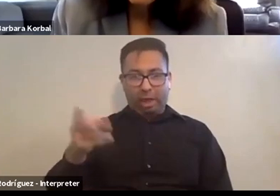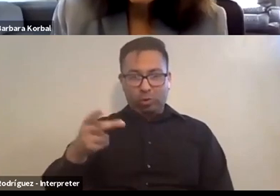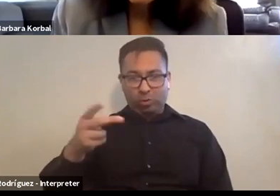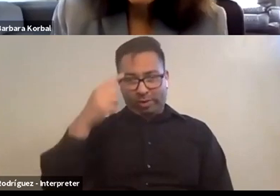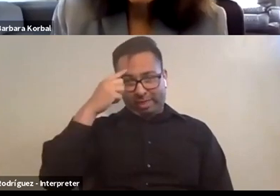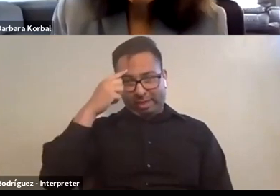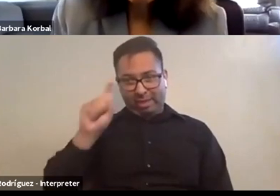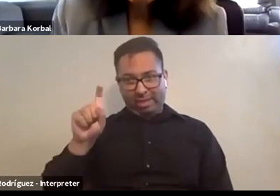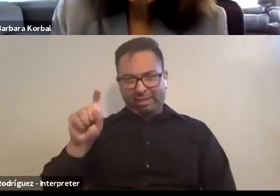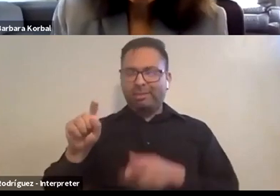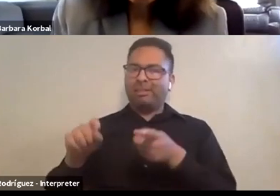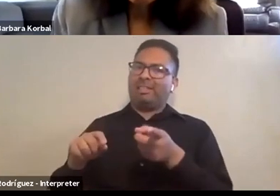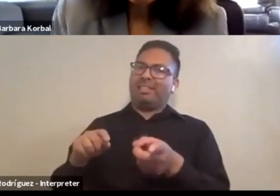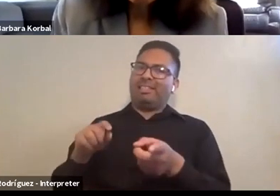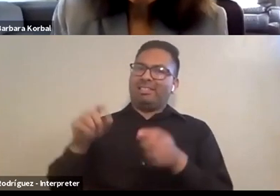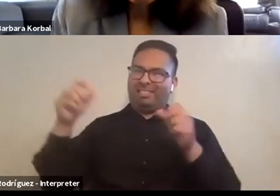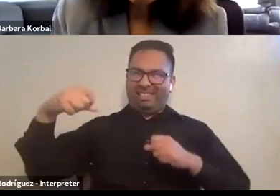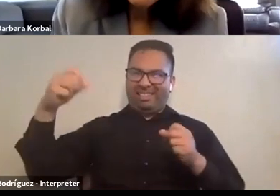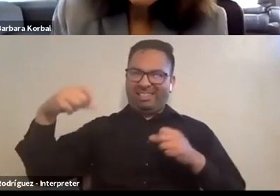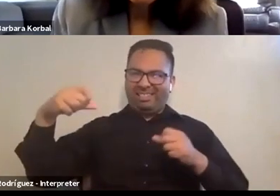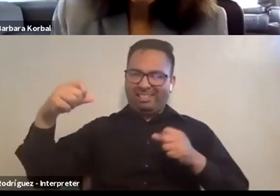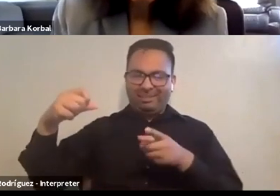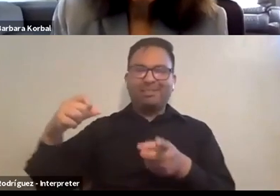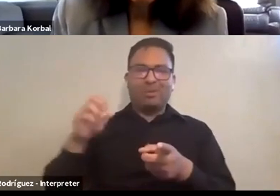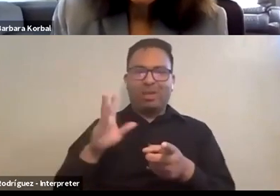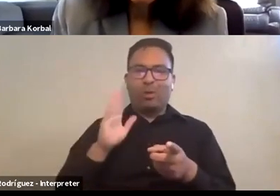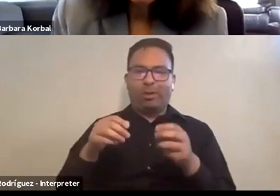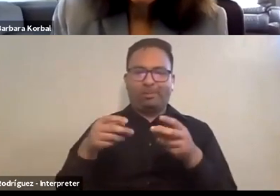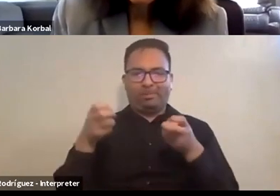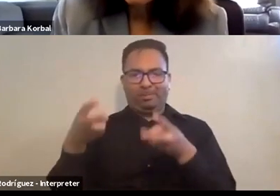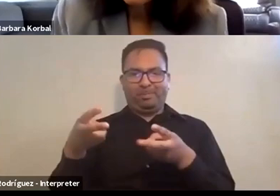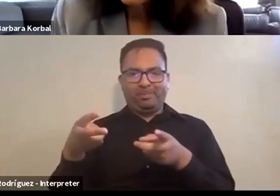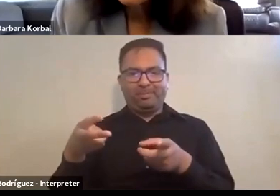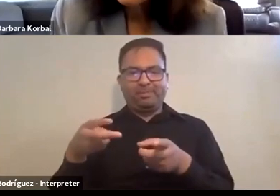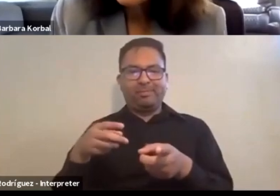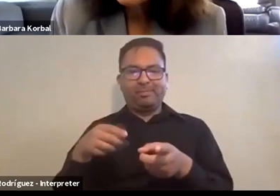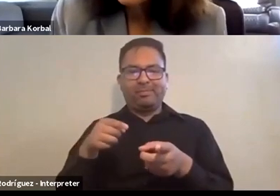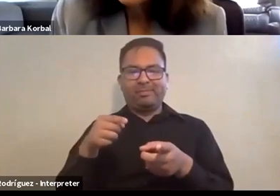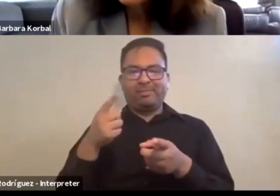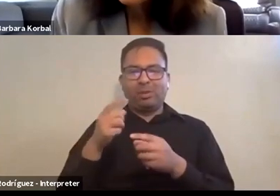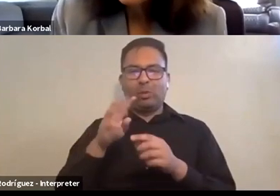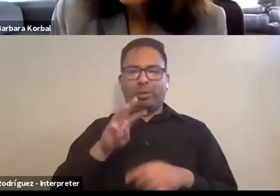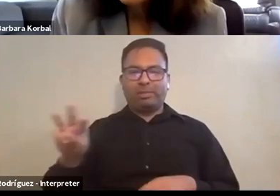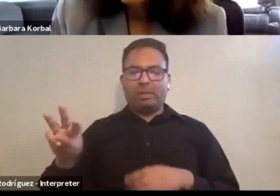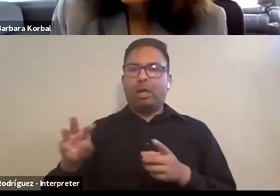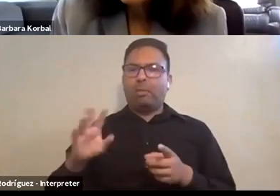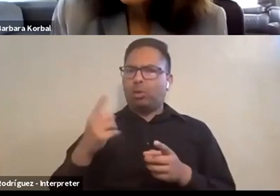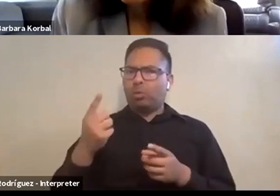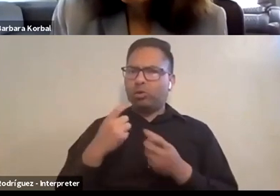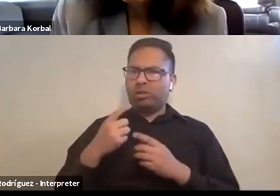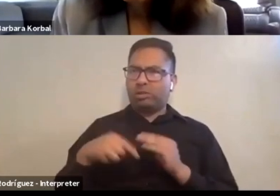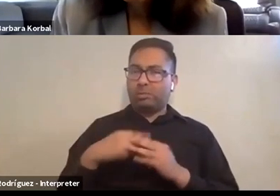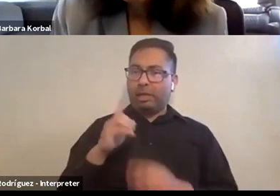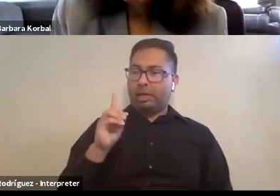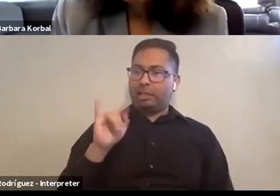I'll put the website on the, I think so, yes. Yes. There it is in the chat. I would also just mention, because the question was about the digital, there are not so